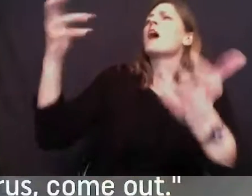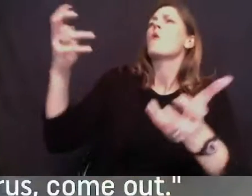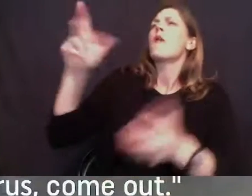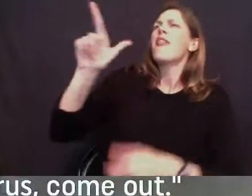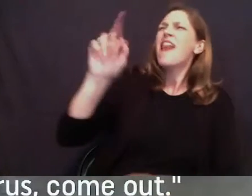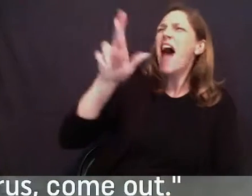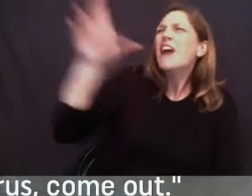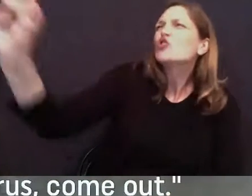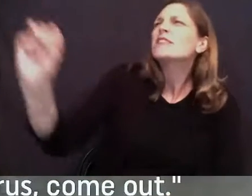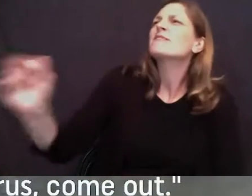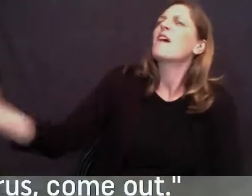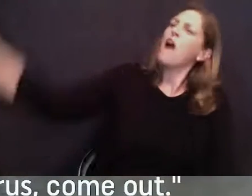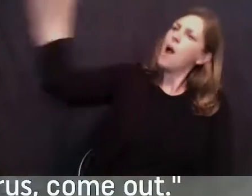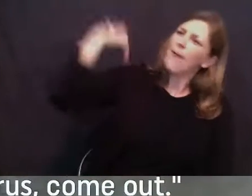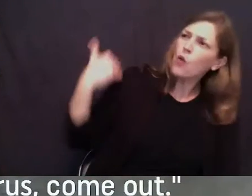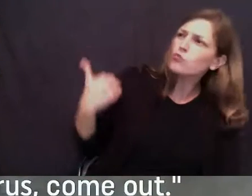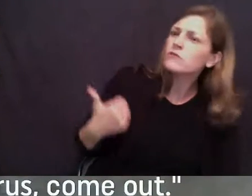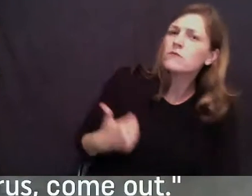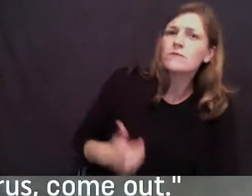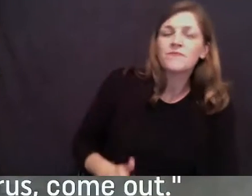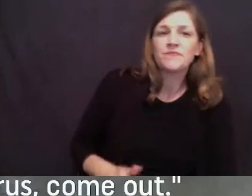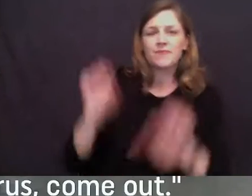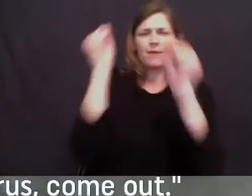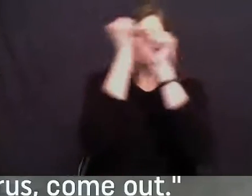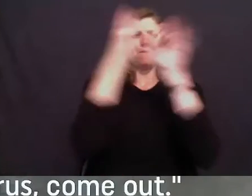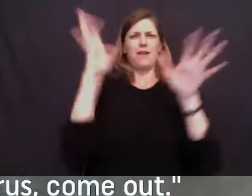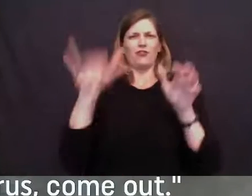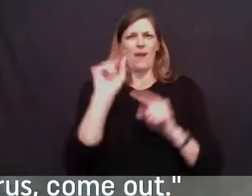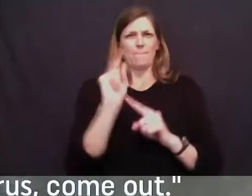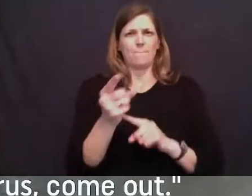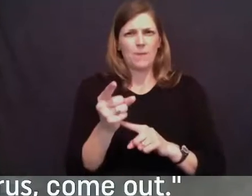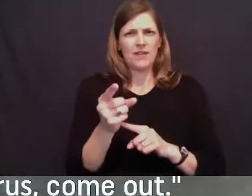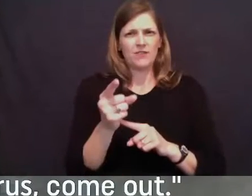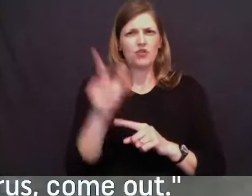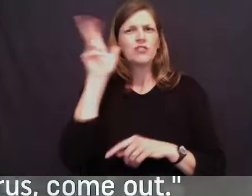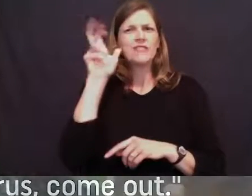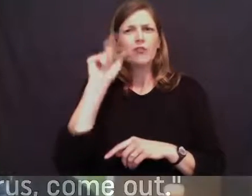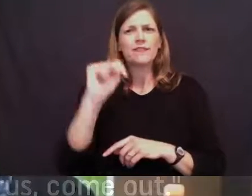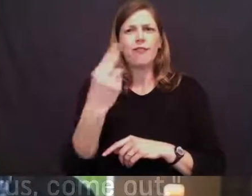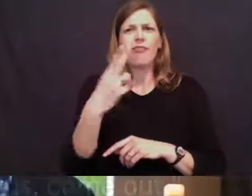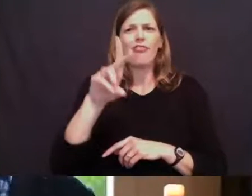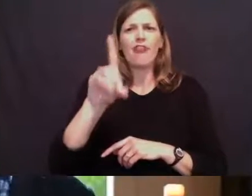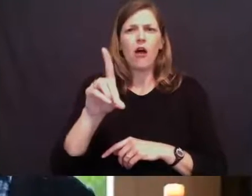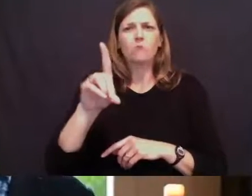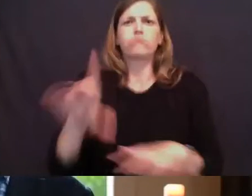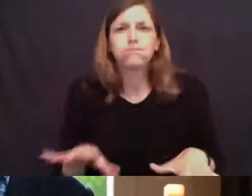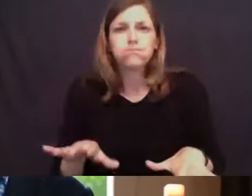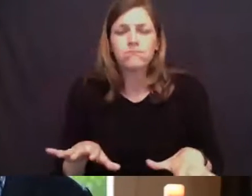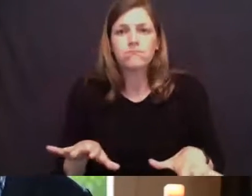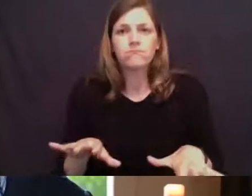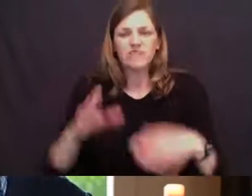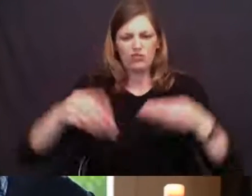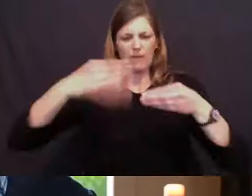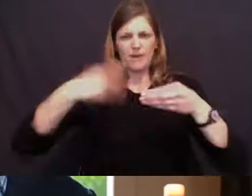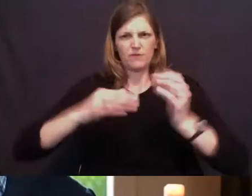Lazarus, come out. And imagine this moment, like all of a sudden you just hear this thud. Like he's wrapped up. So like, how